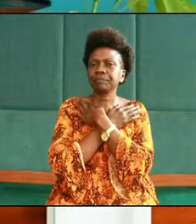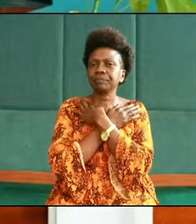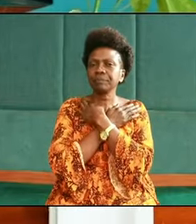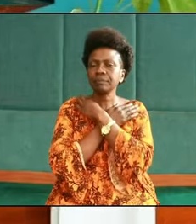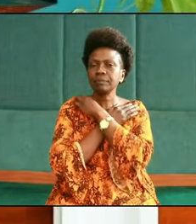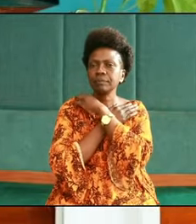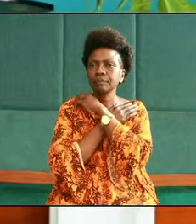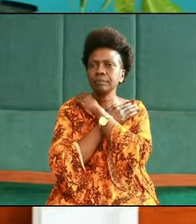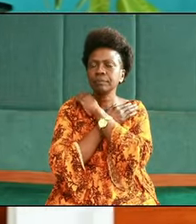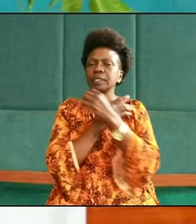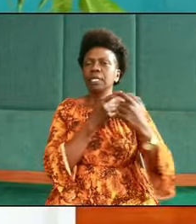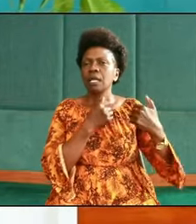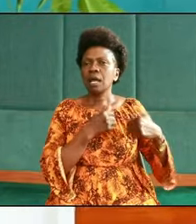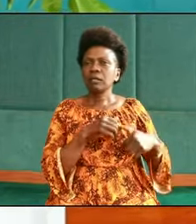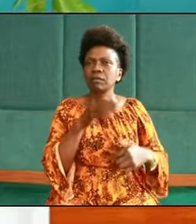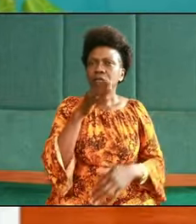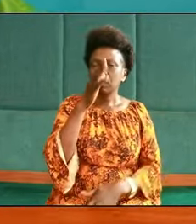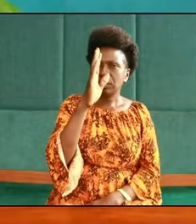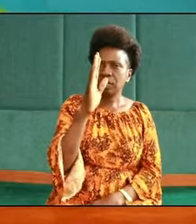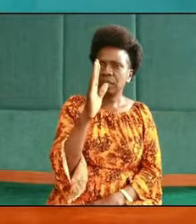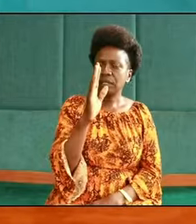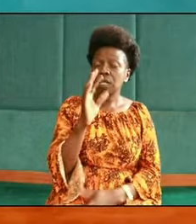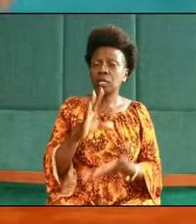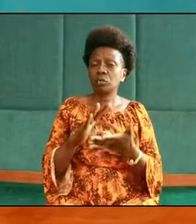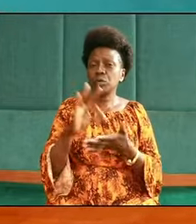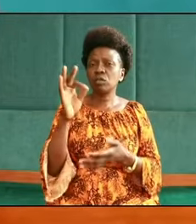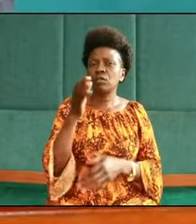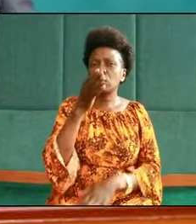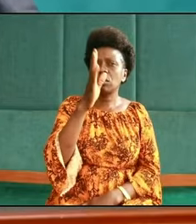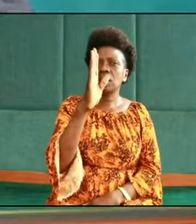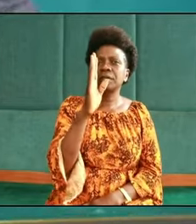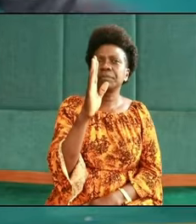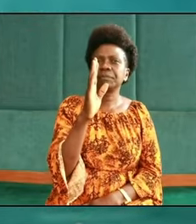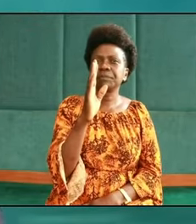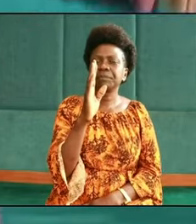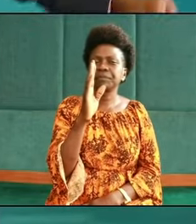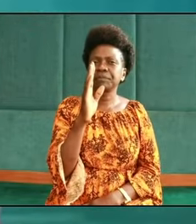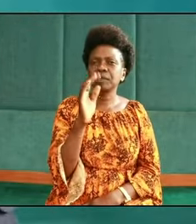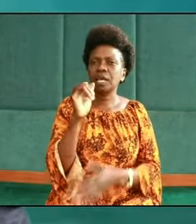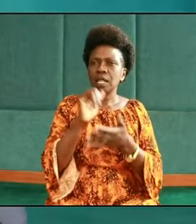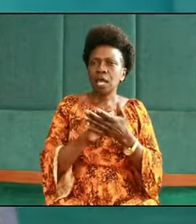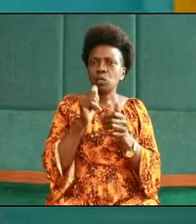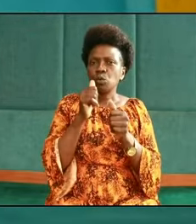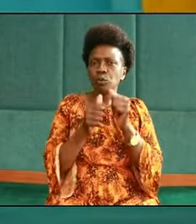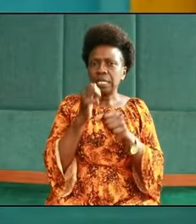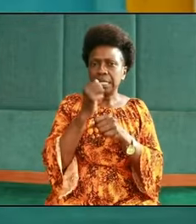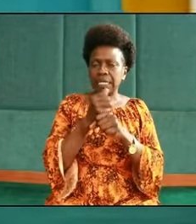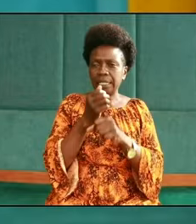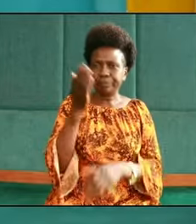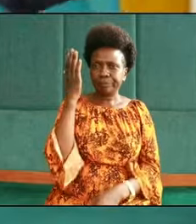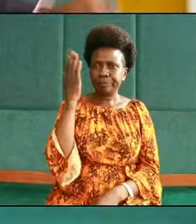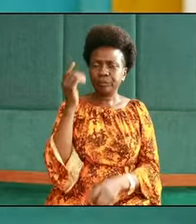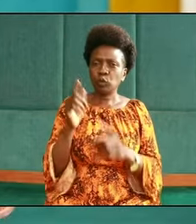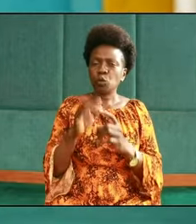the heart of God, the Spirit of God, that which he did